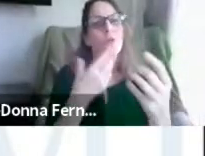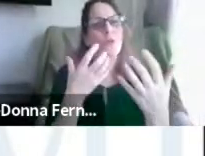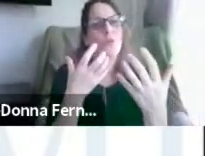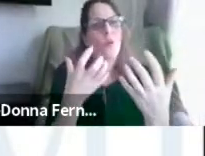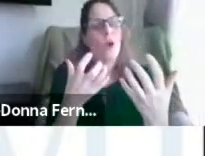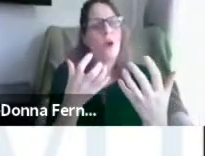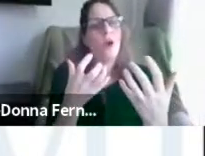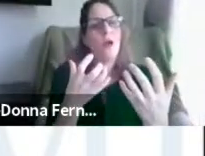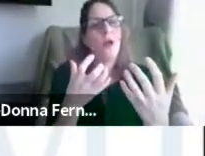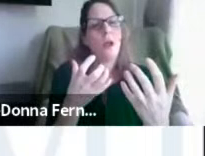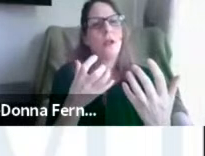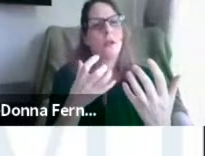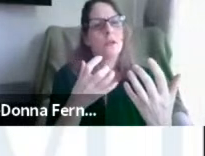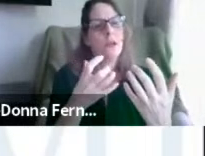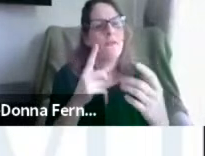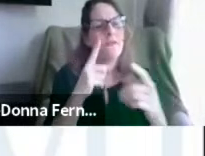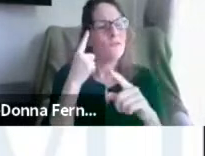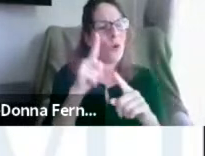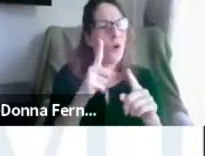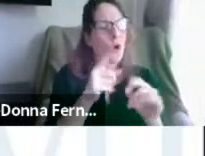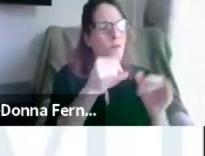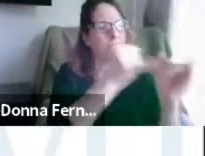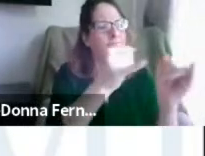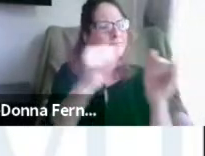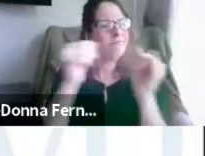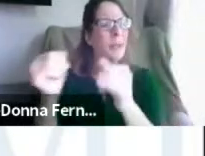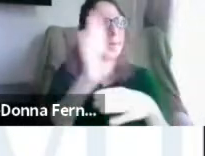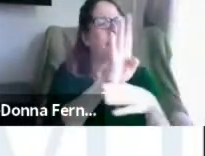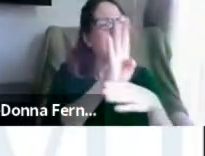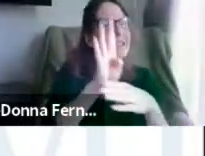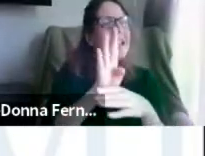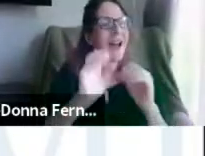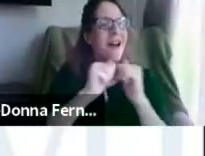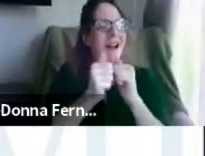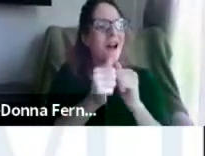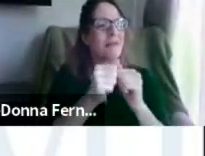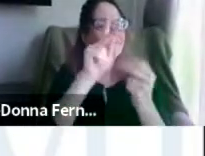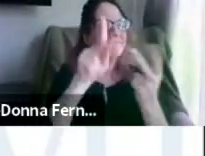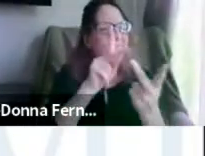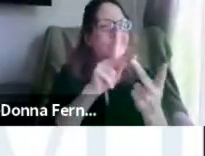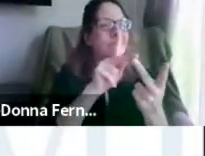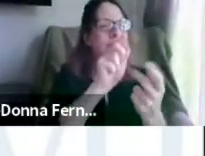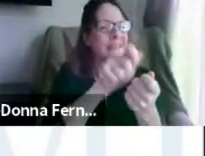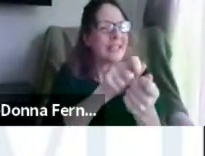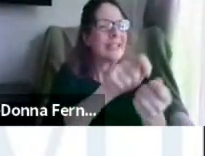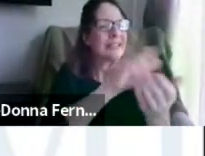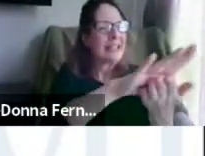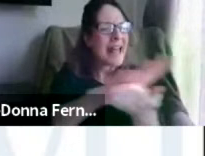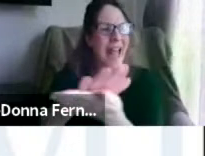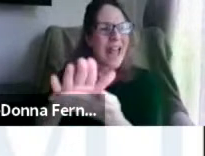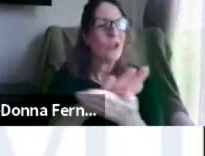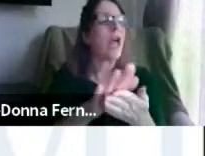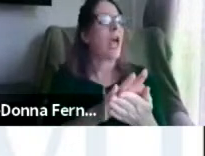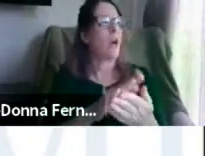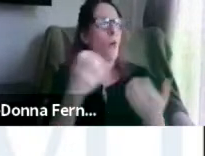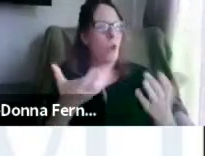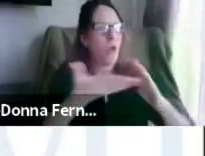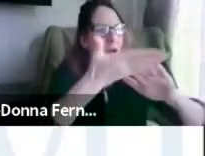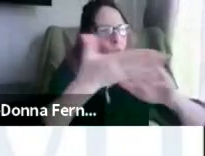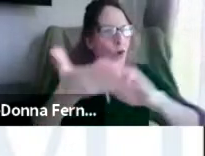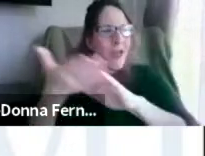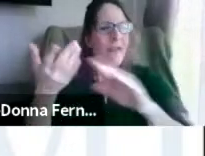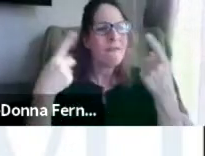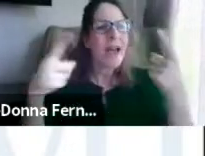with industry-specific sanitation practices. So we really want to operate effectively and